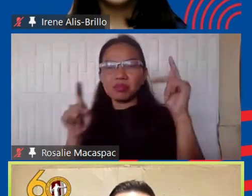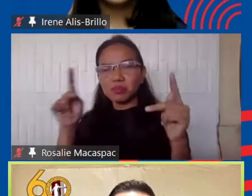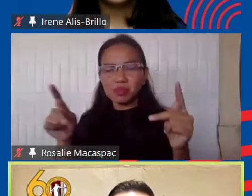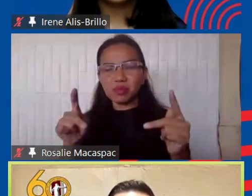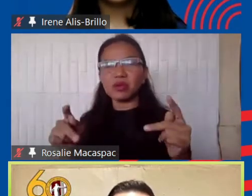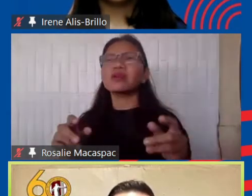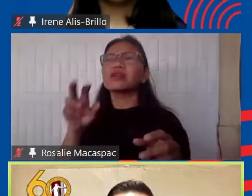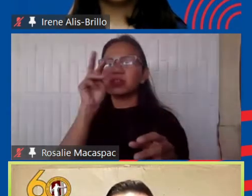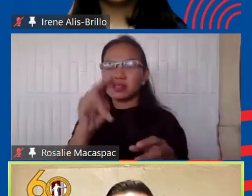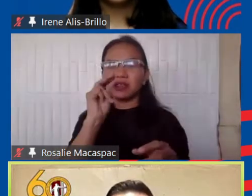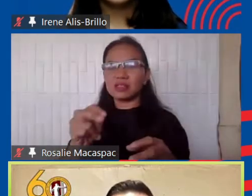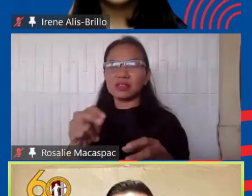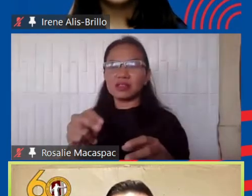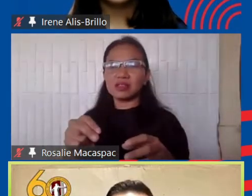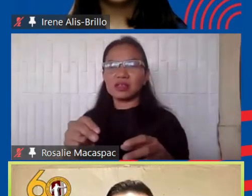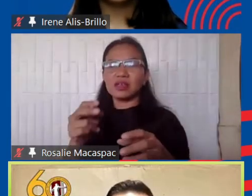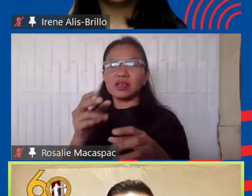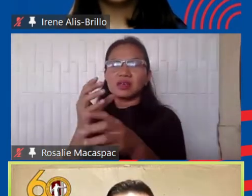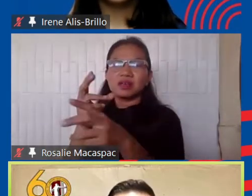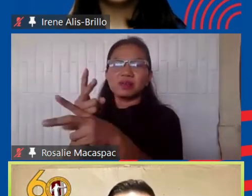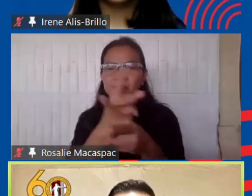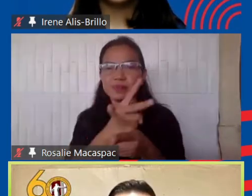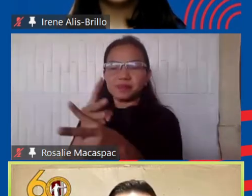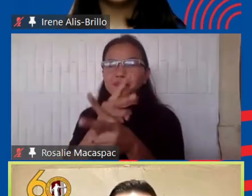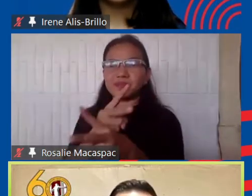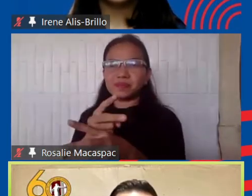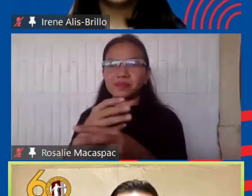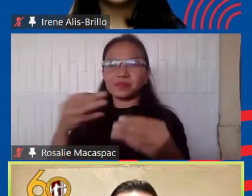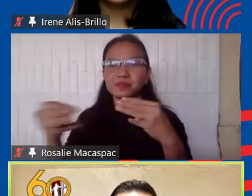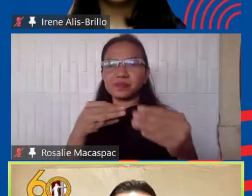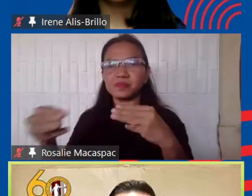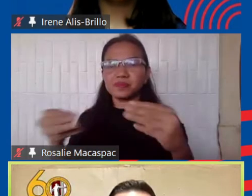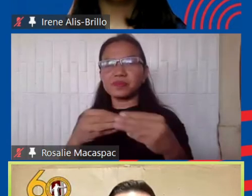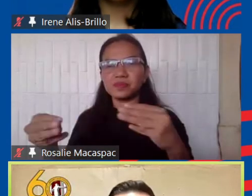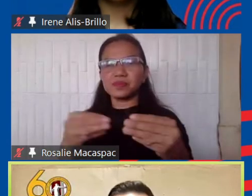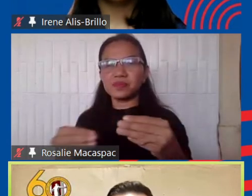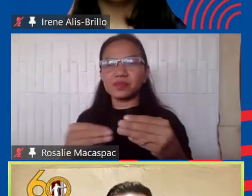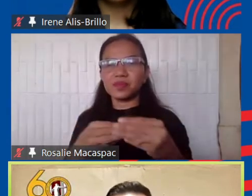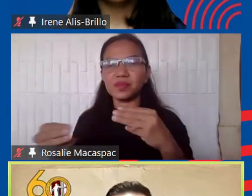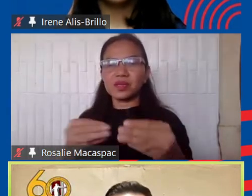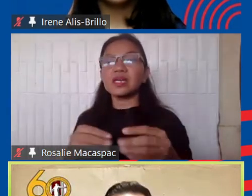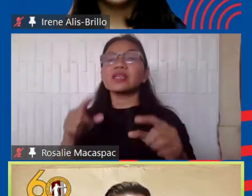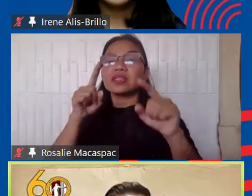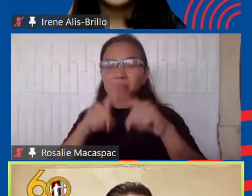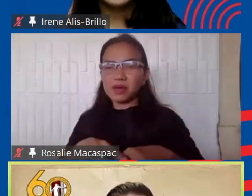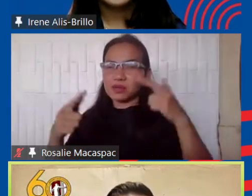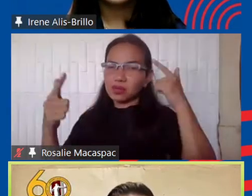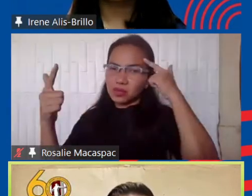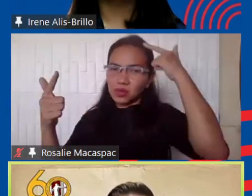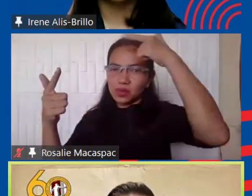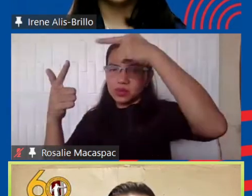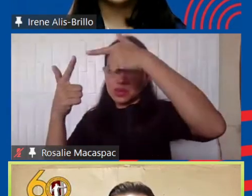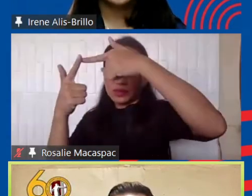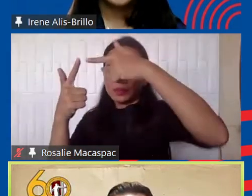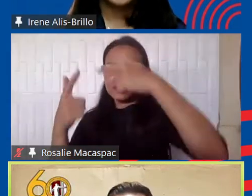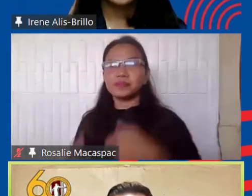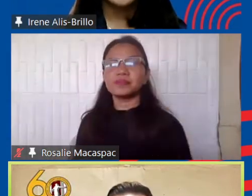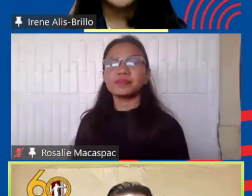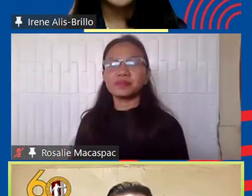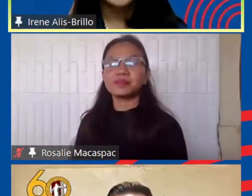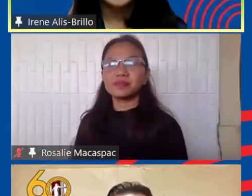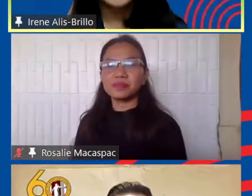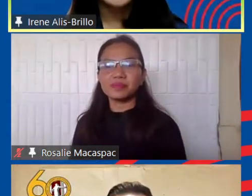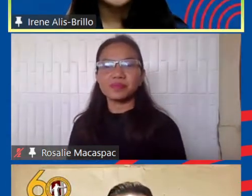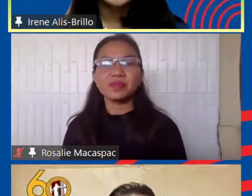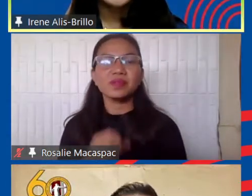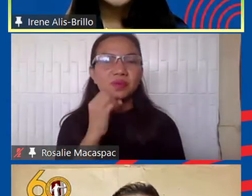So what data is not allowed, it will depend on the goal of your research. Mhm. Okay,